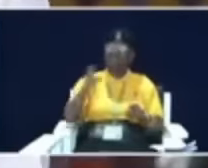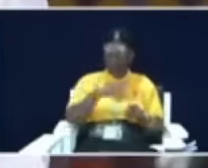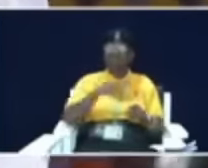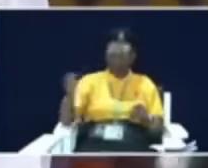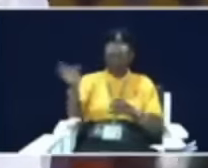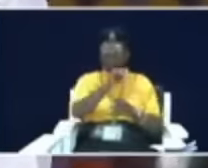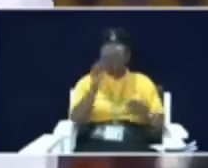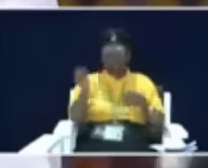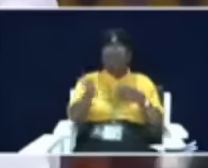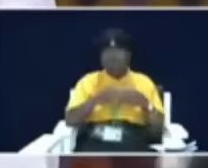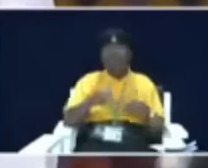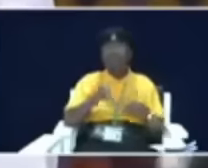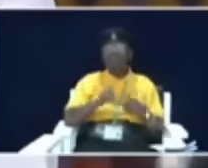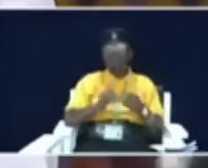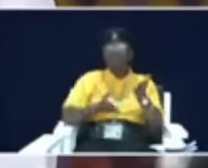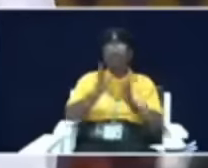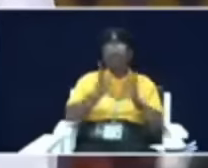The Red Sea represents